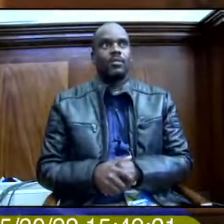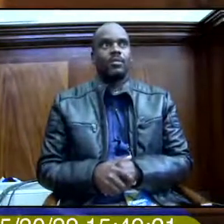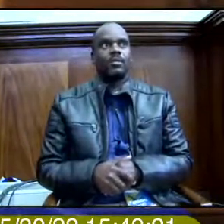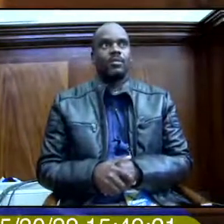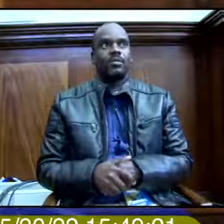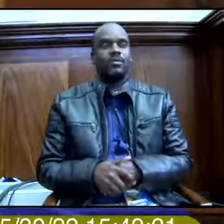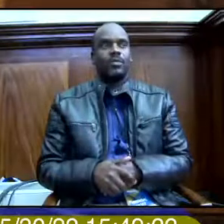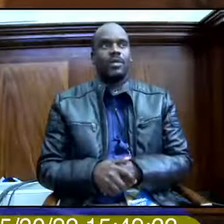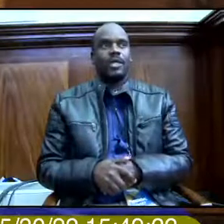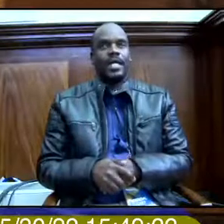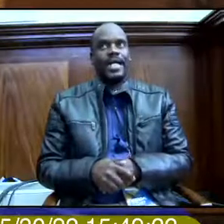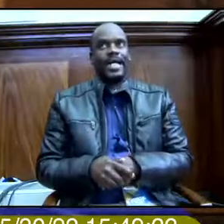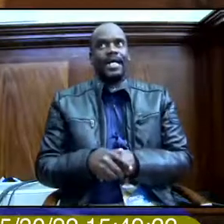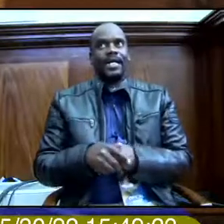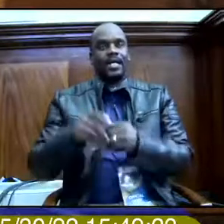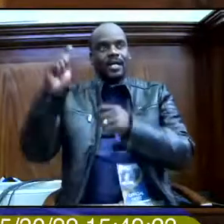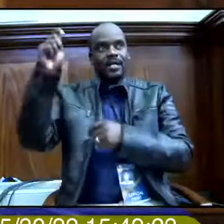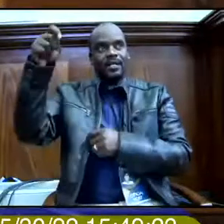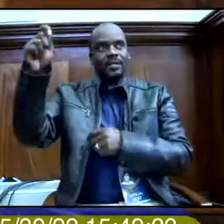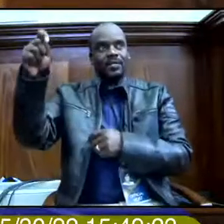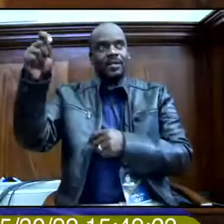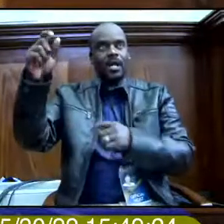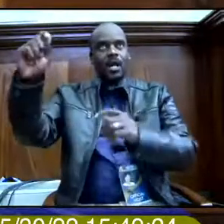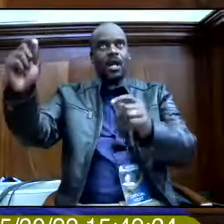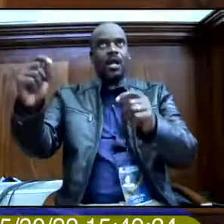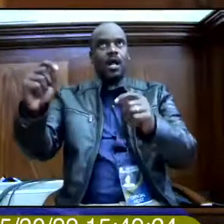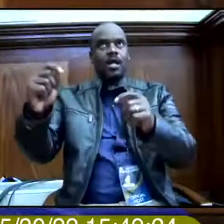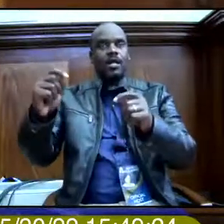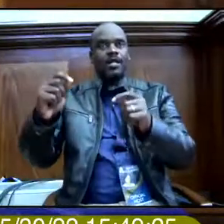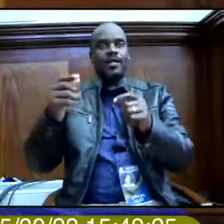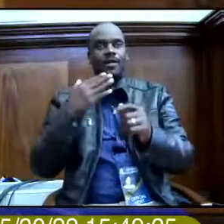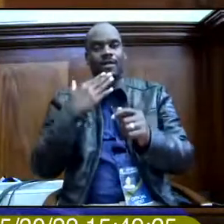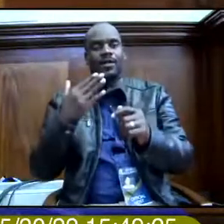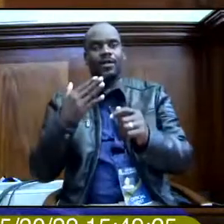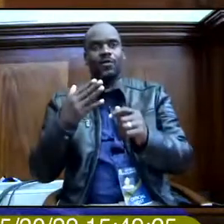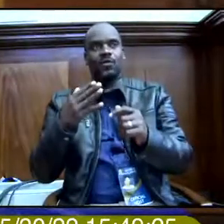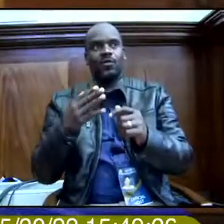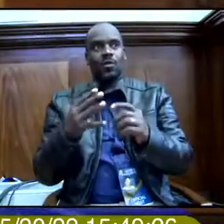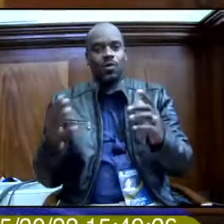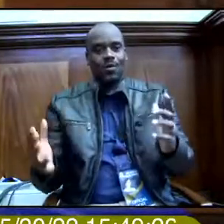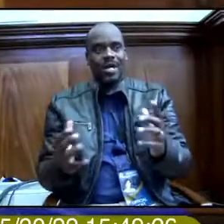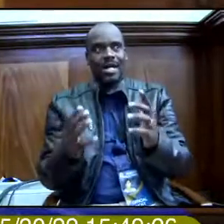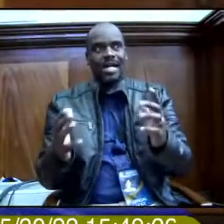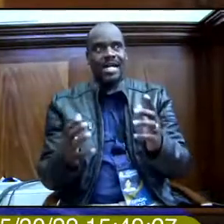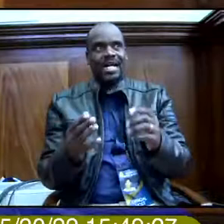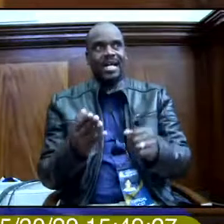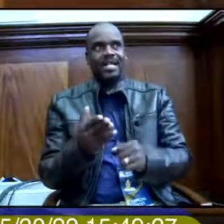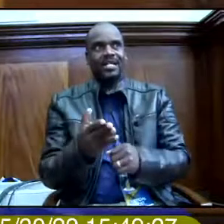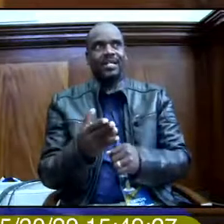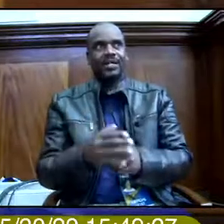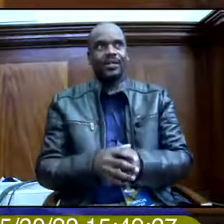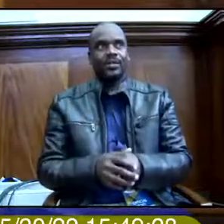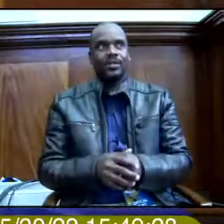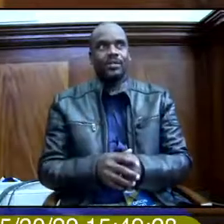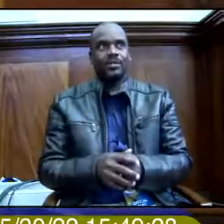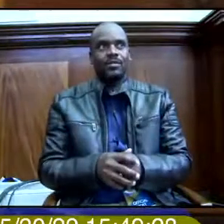madam speaker within our scope of organizing we have what we call food and beverage manufacturing